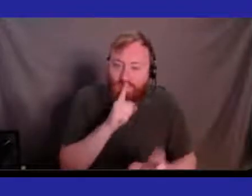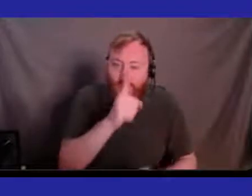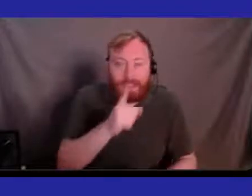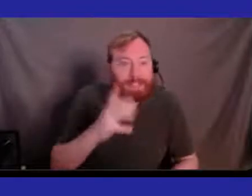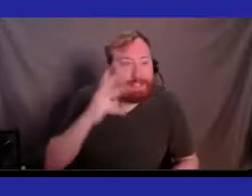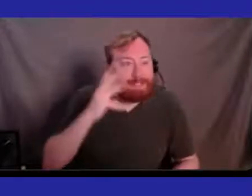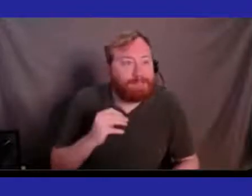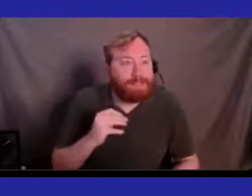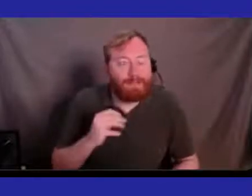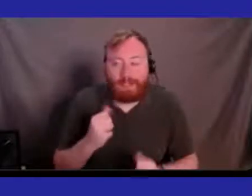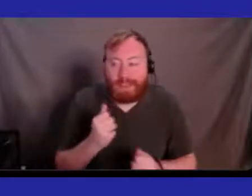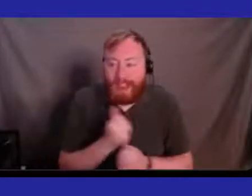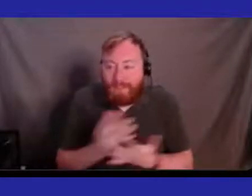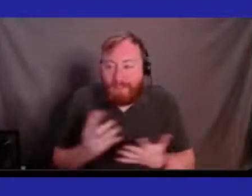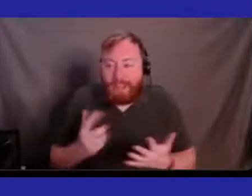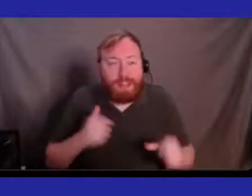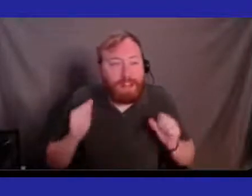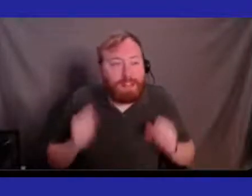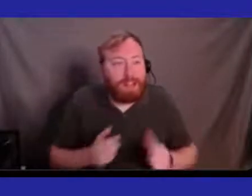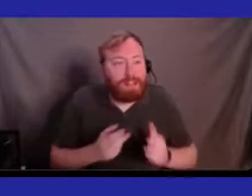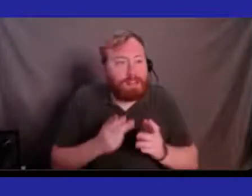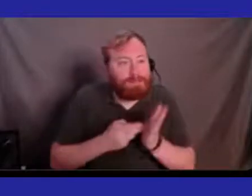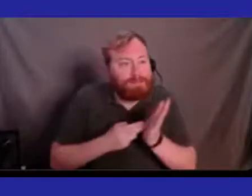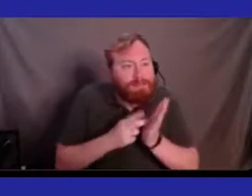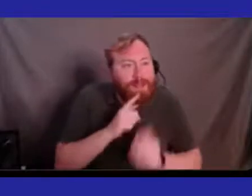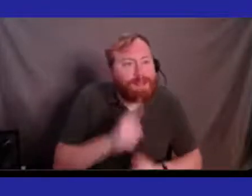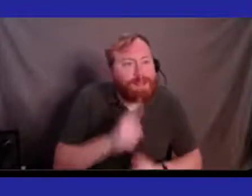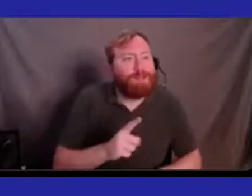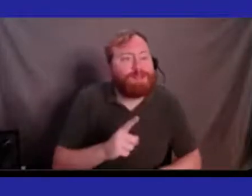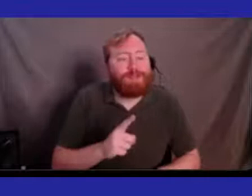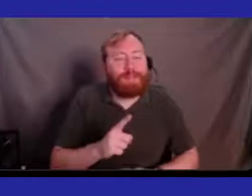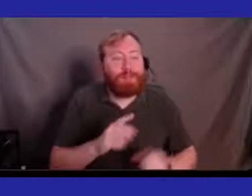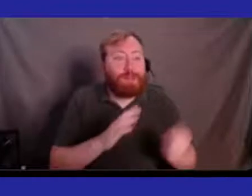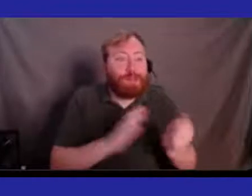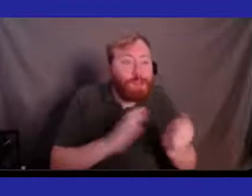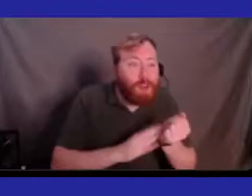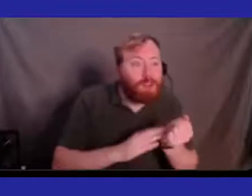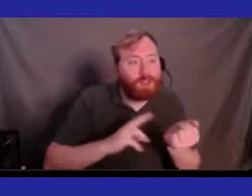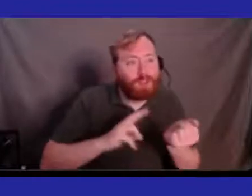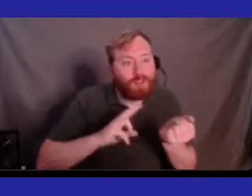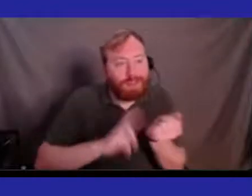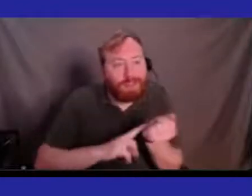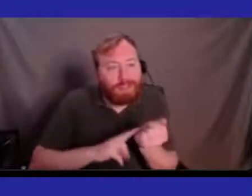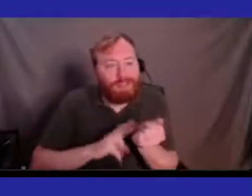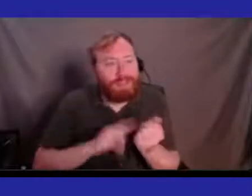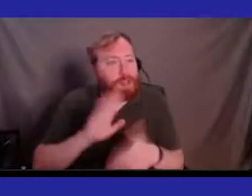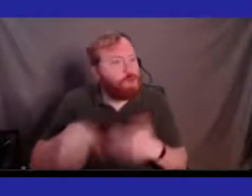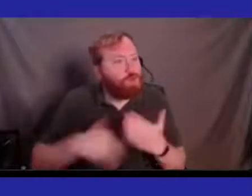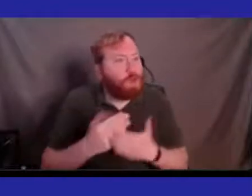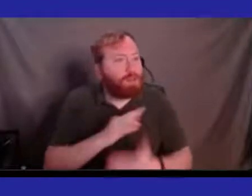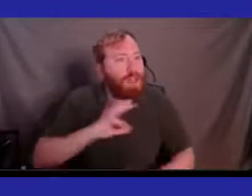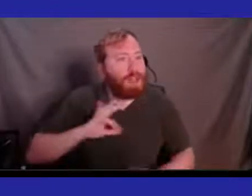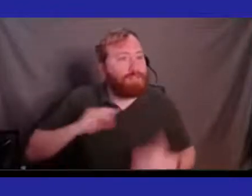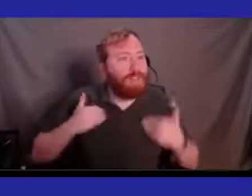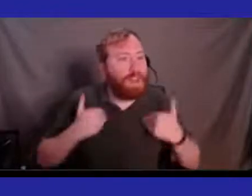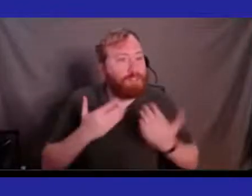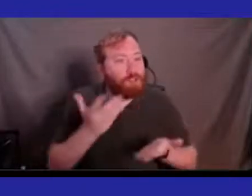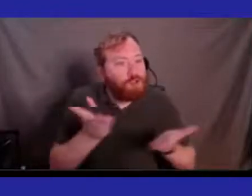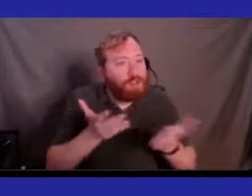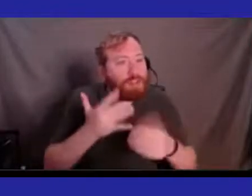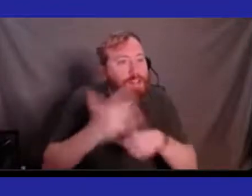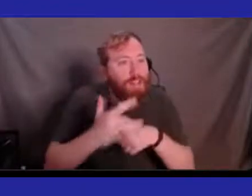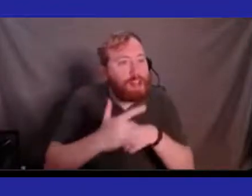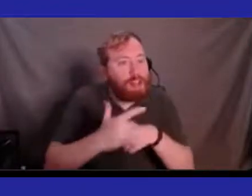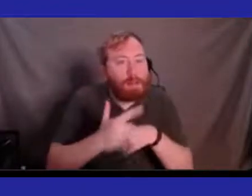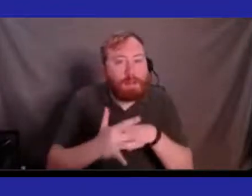to ensure doctors, nurses, and all hospital staff have the resources available to serve them, to provide